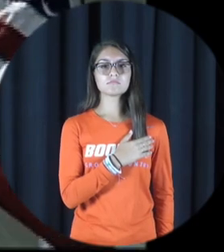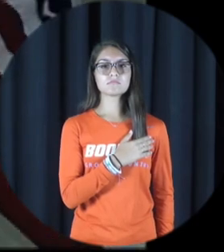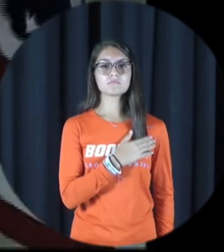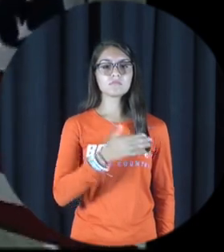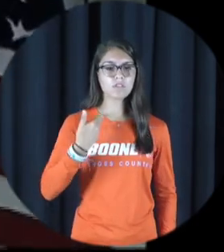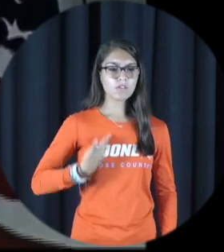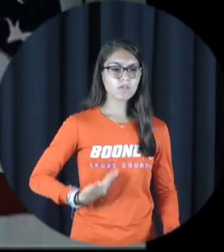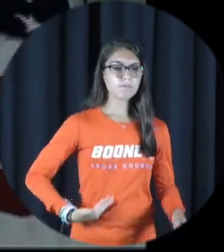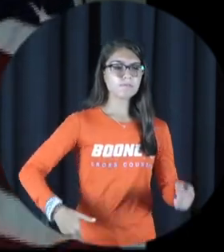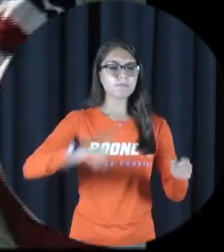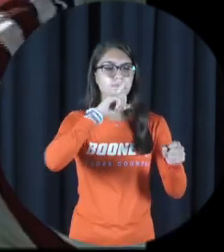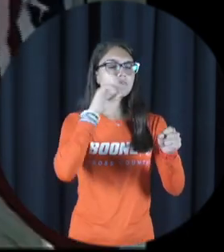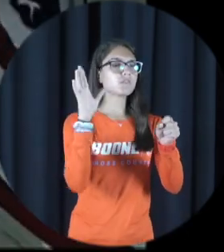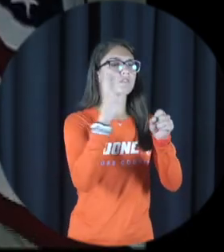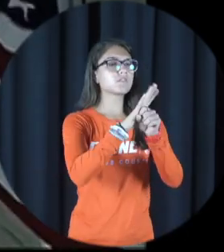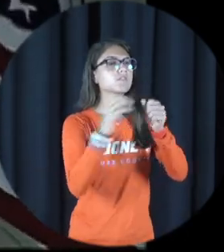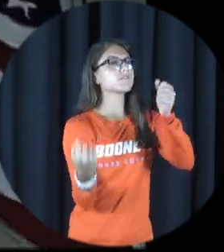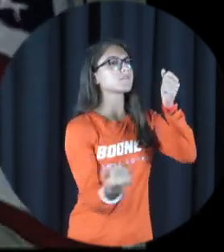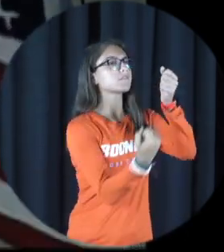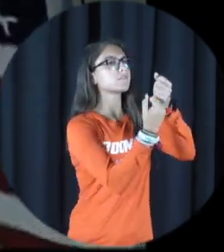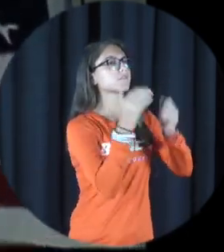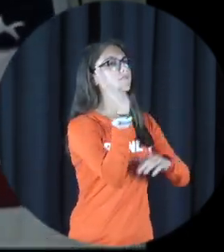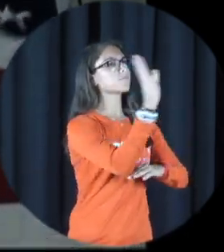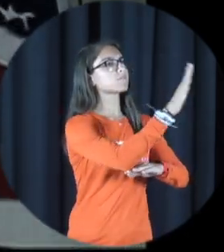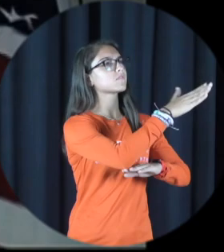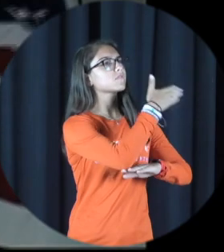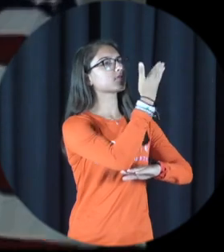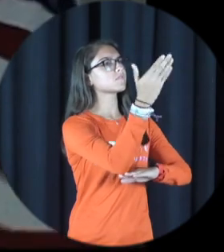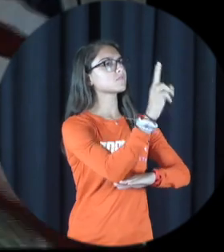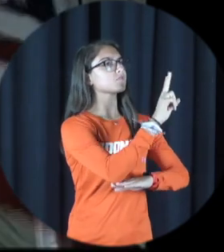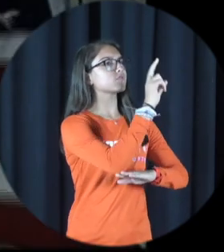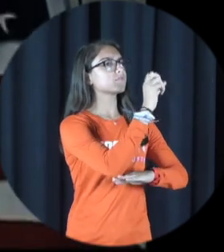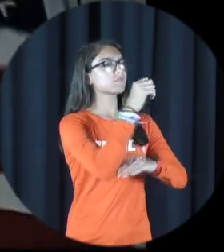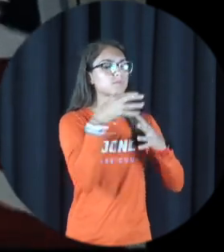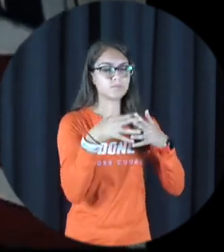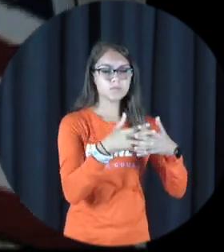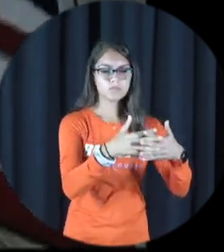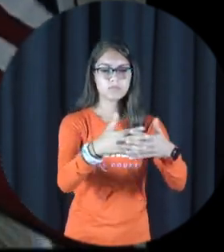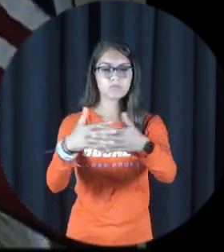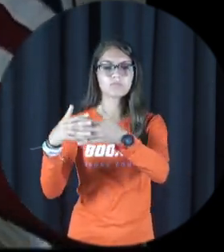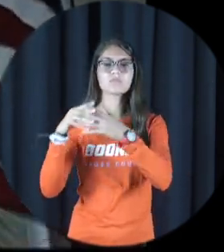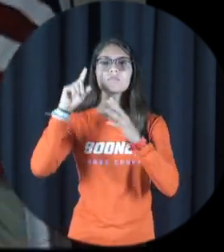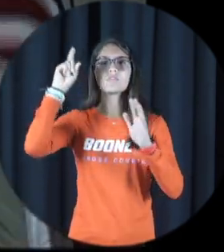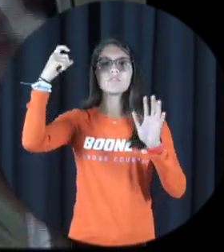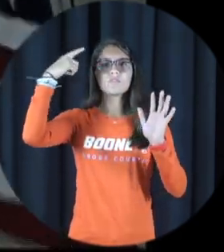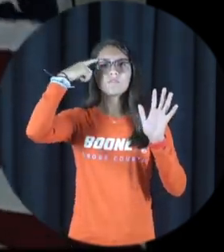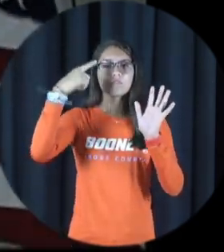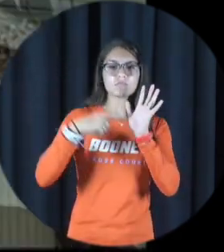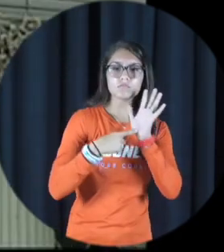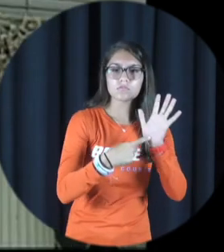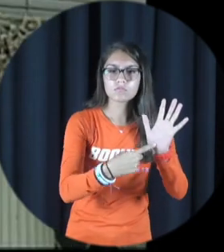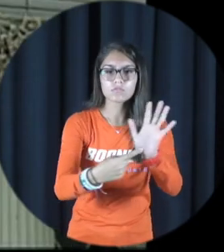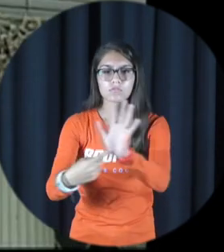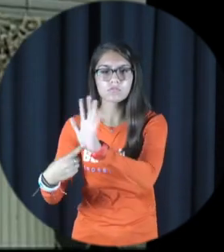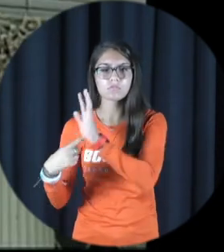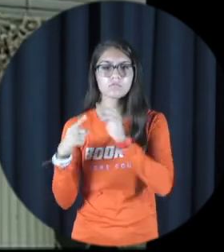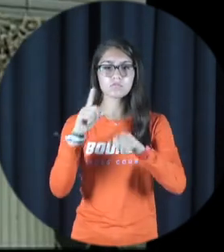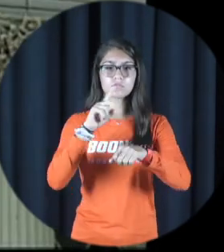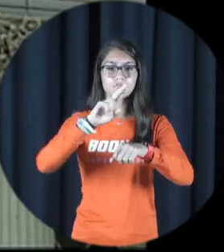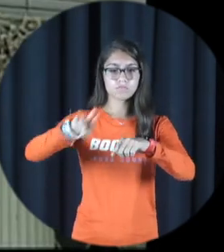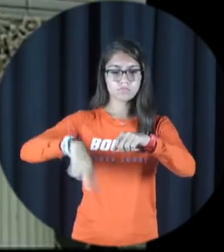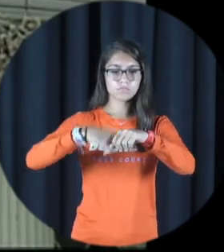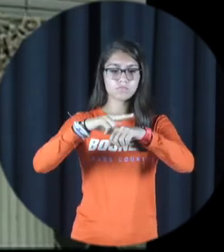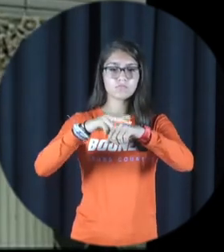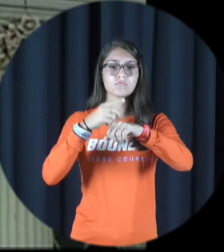I pledge allegiance to the flag of the United States of America, and to the republic for which it stands,